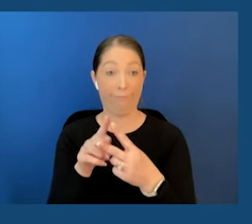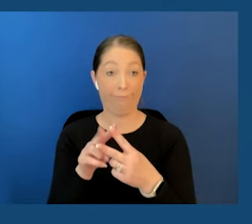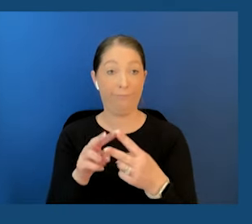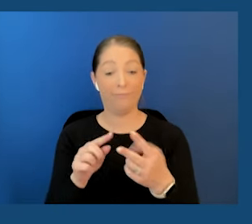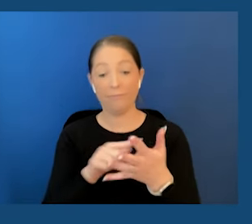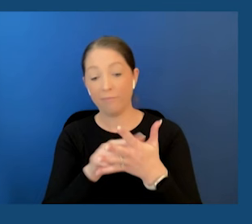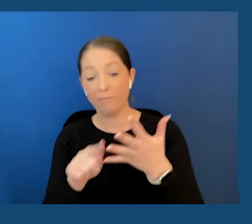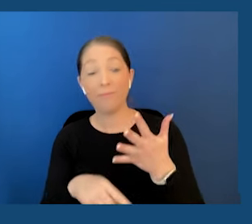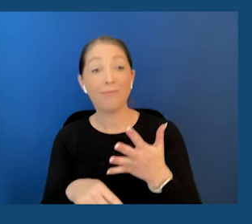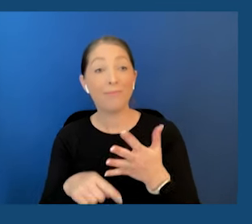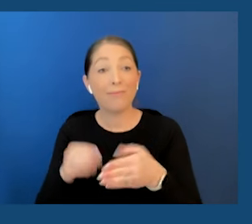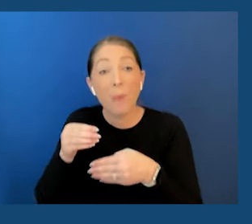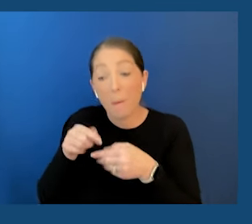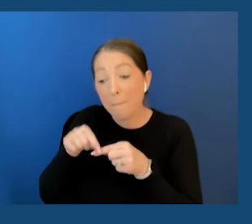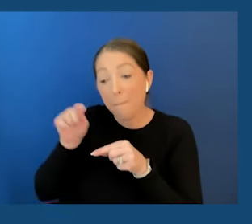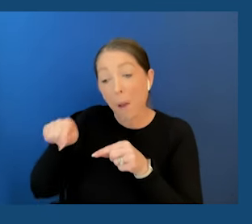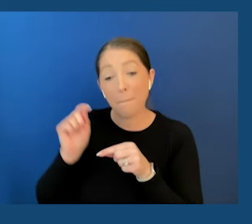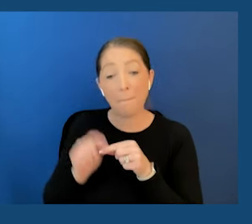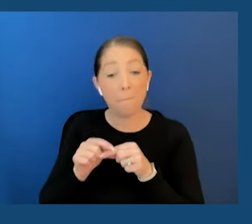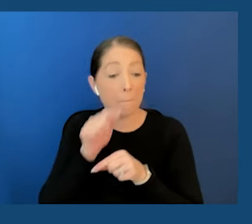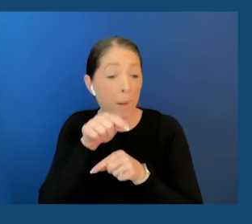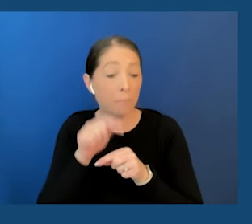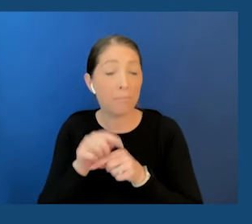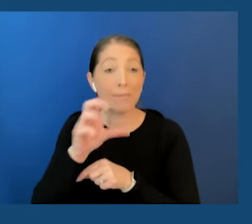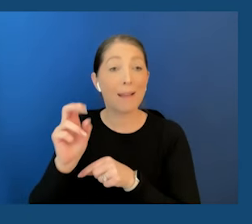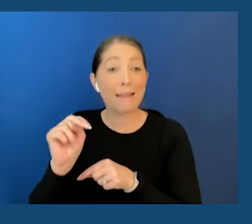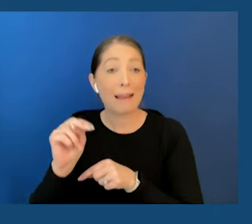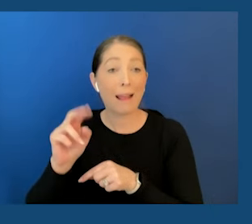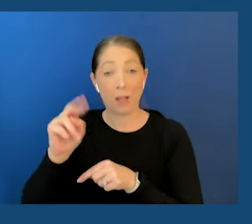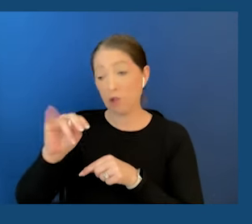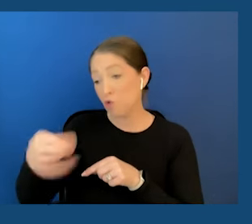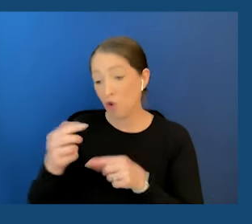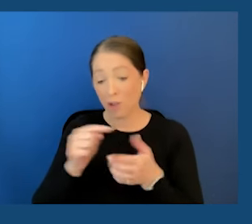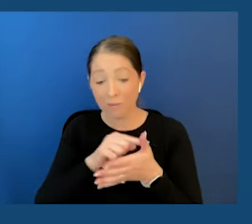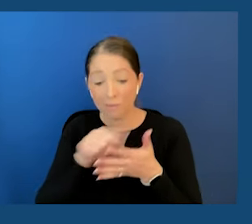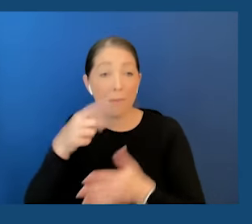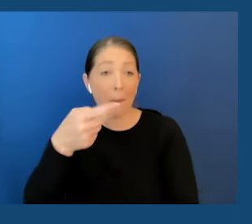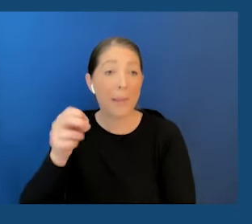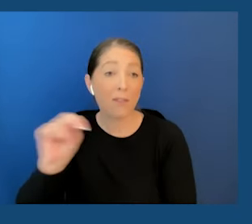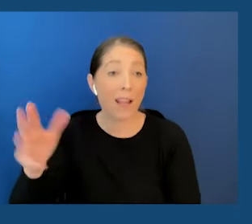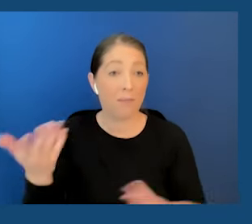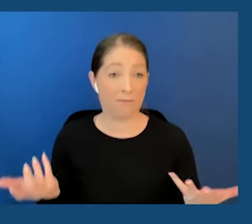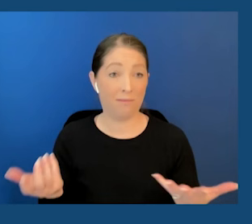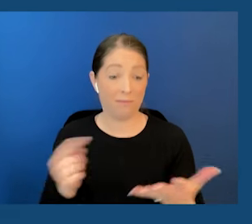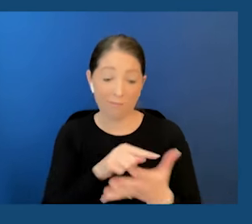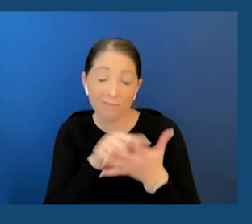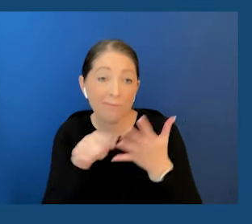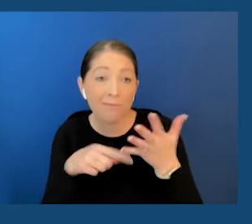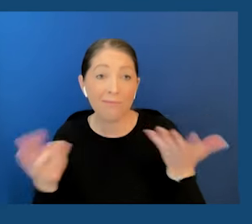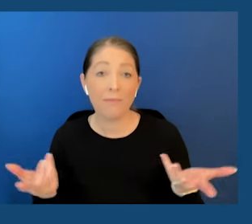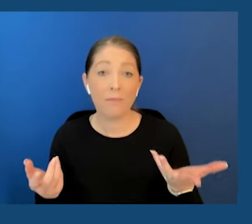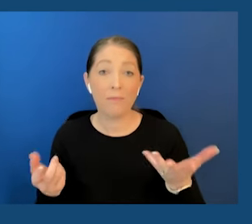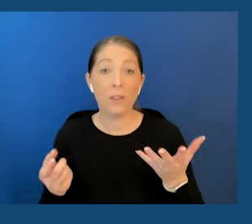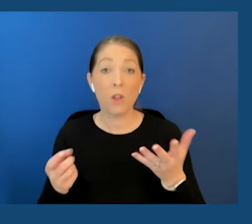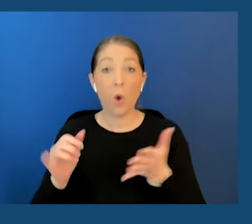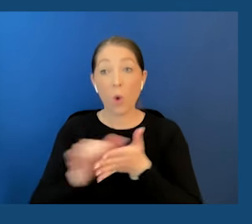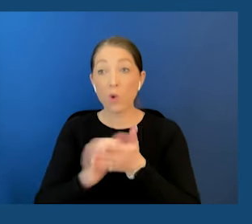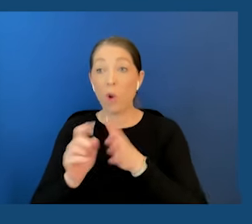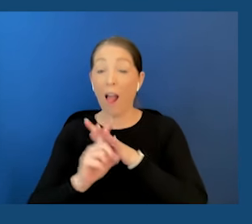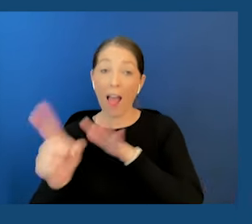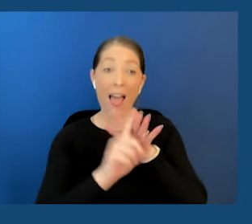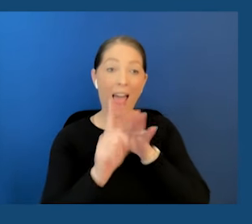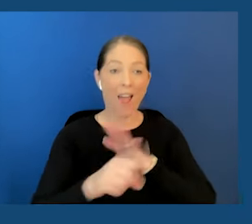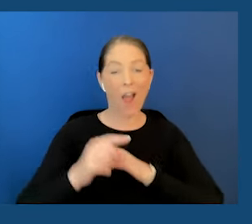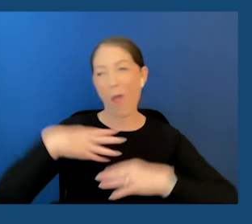neighbors. Connecticut, New Jersey are two of them, Pennsylvania. I mean, so New Yorkers aren't fleeing for better weather or